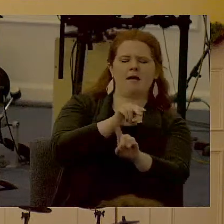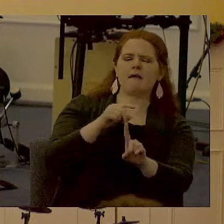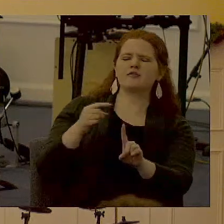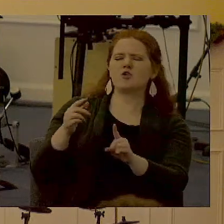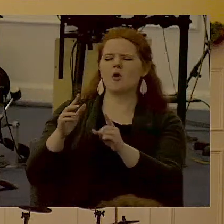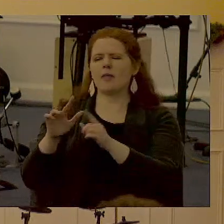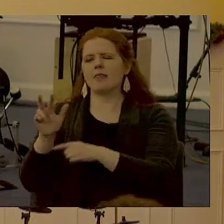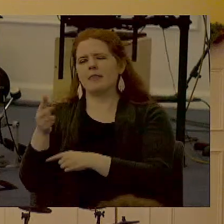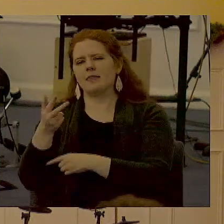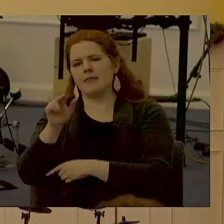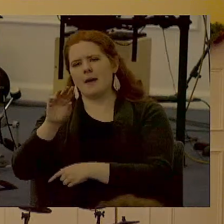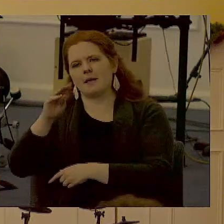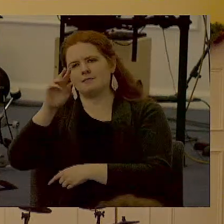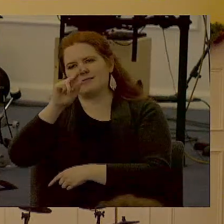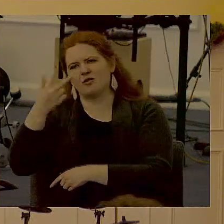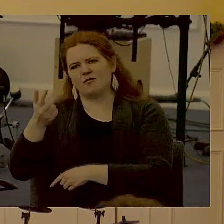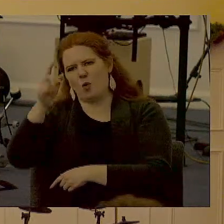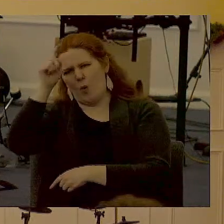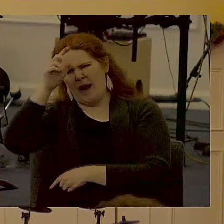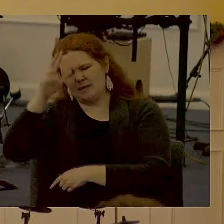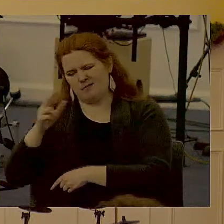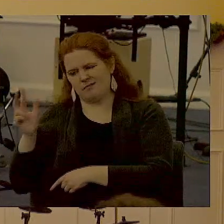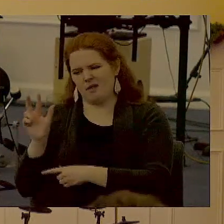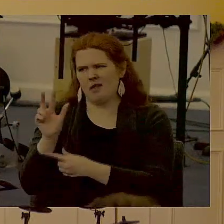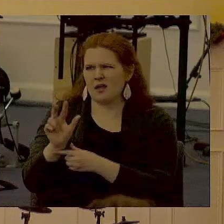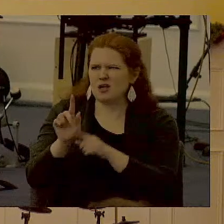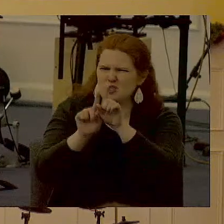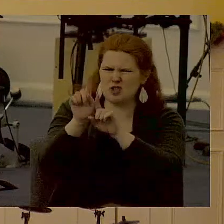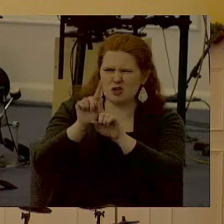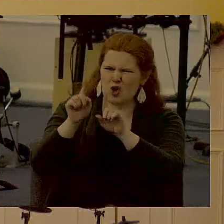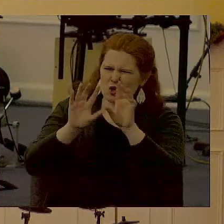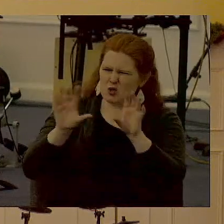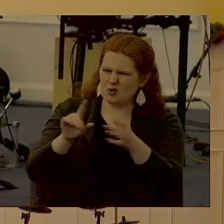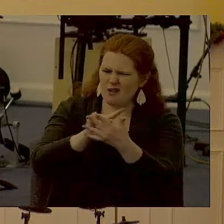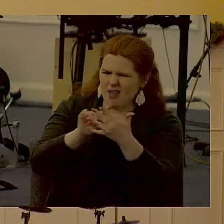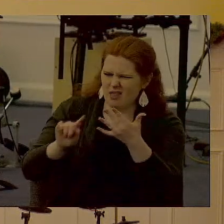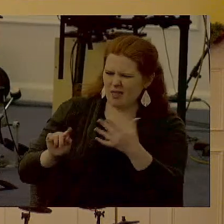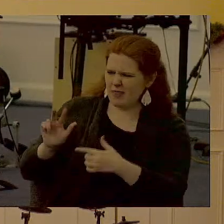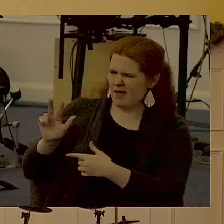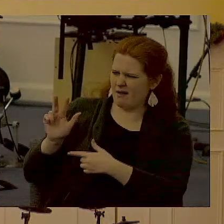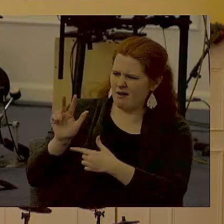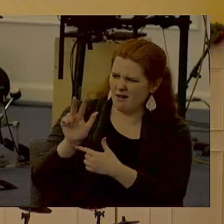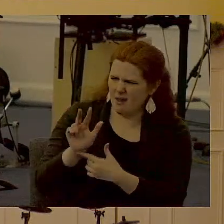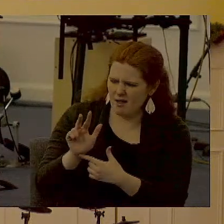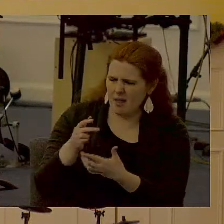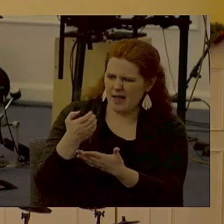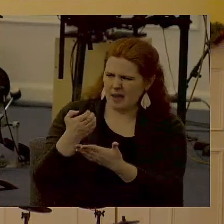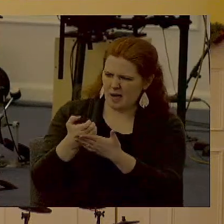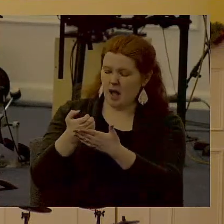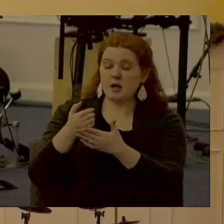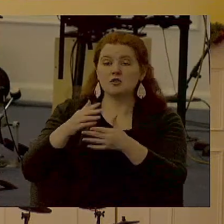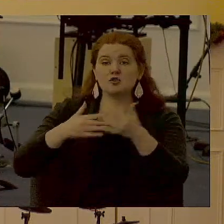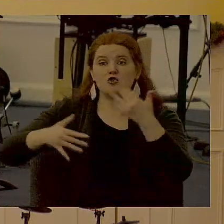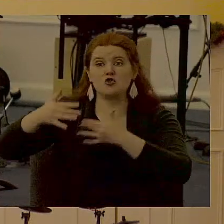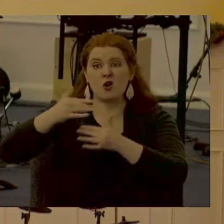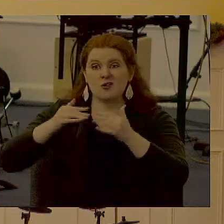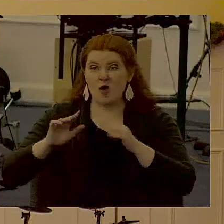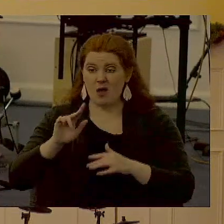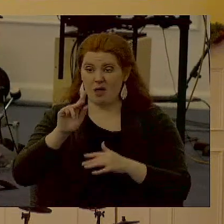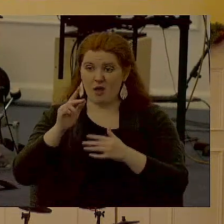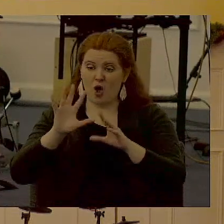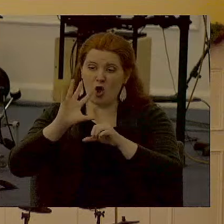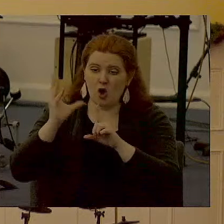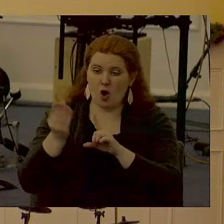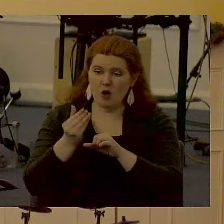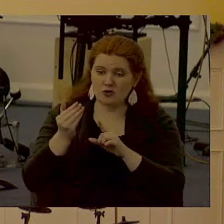God brings a star to do all of these weird things, to lead the Magi economically at the top of the social ladder,